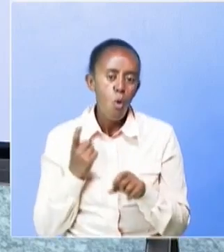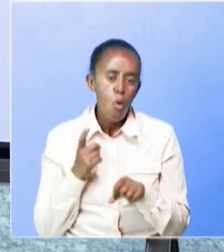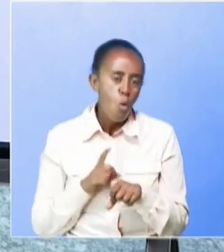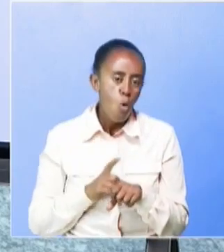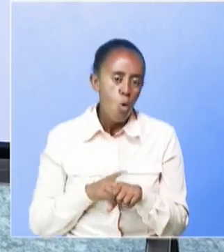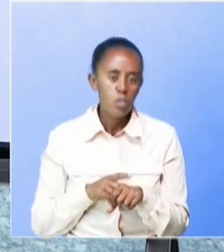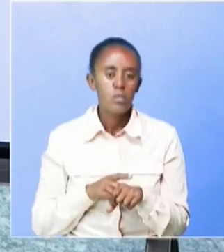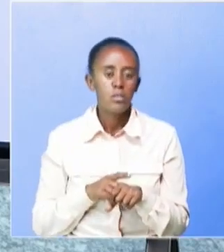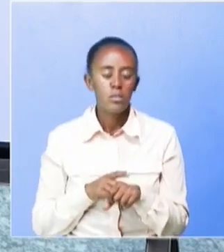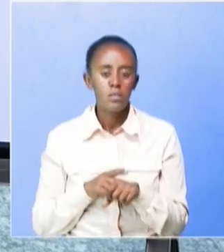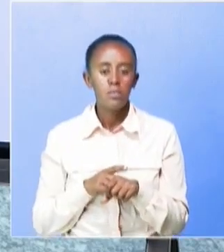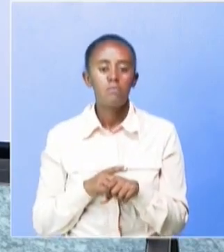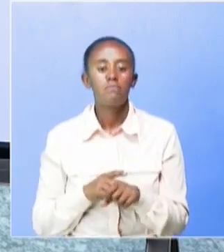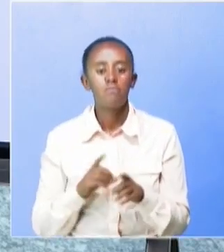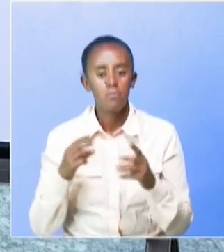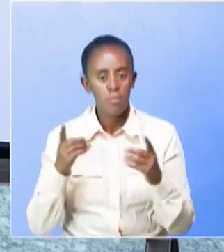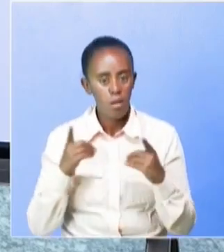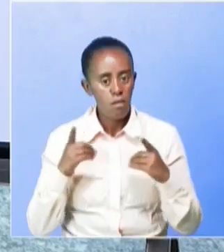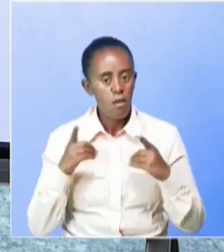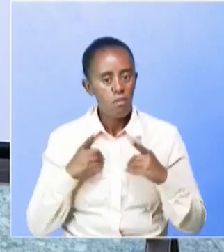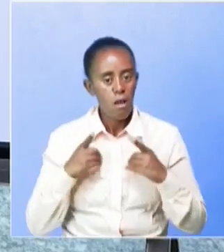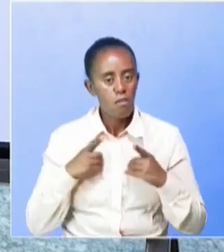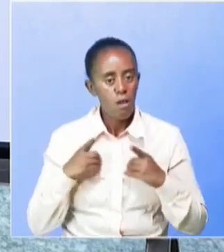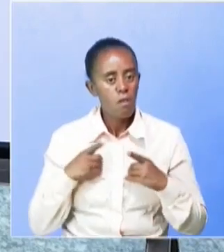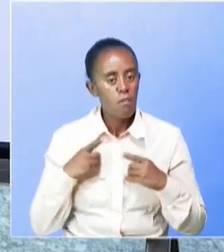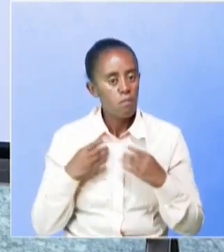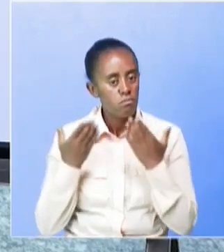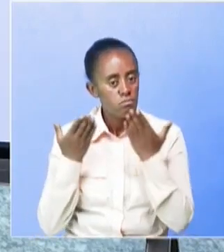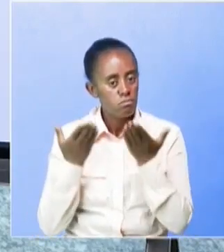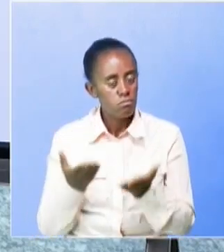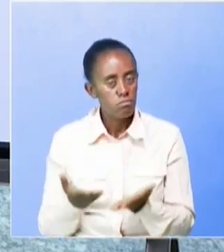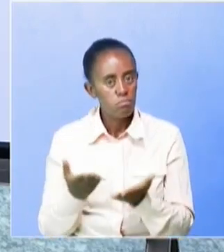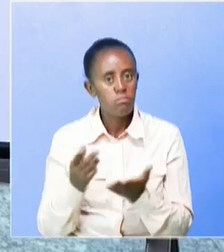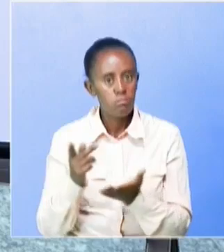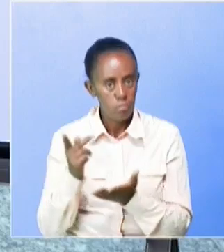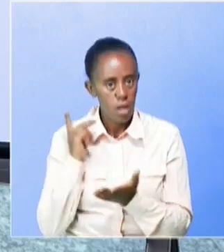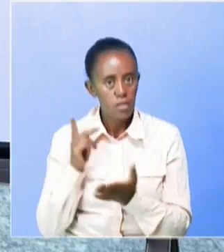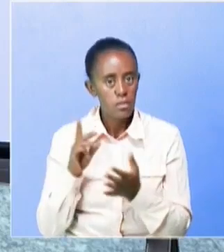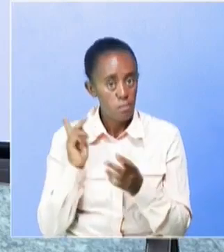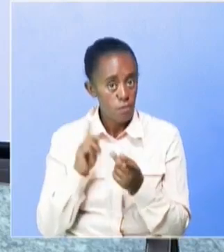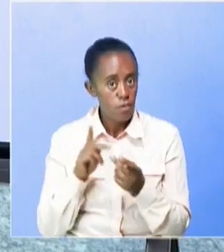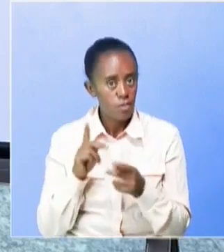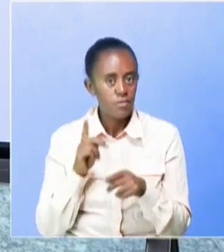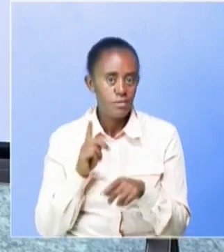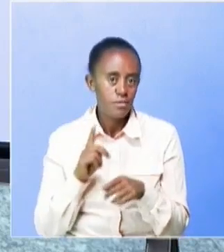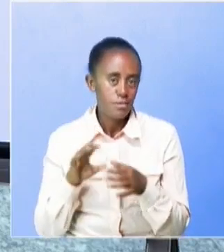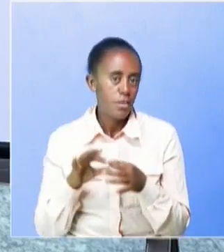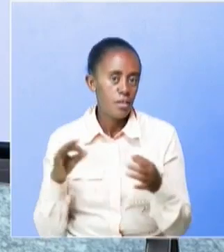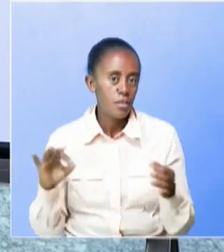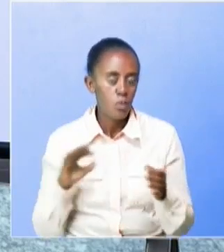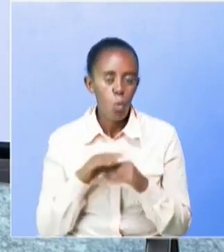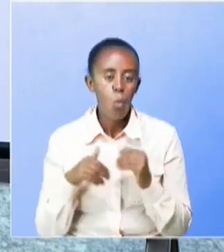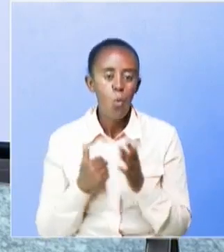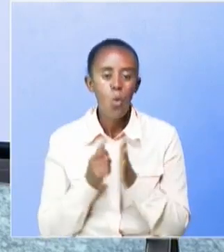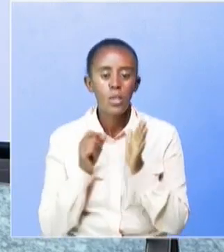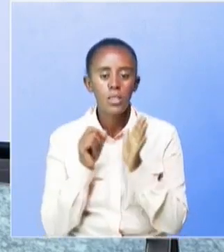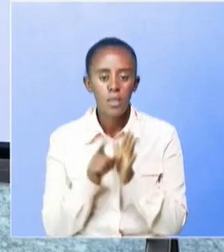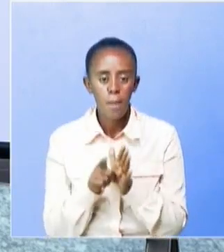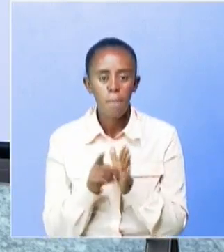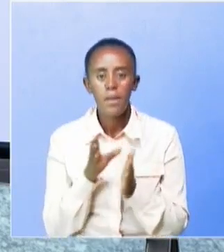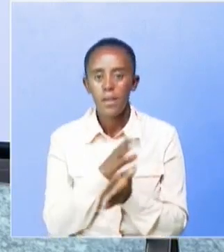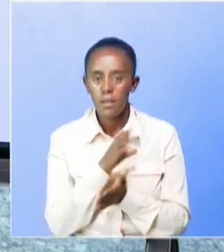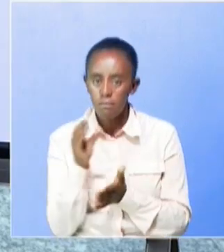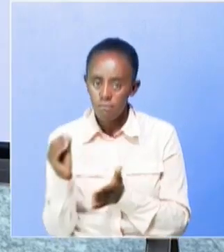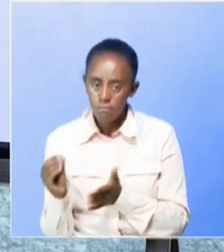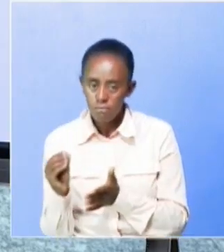had in our past perfect sentences. These are all the examples